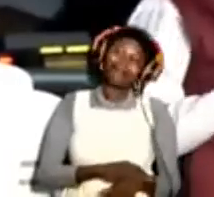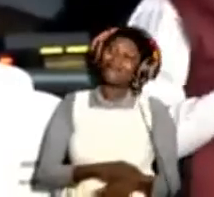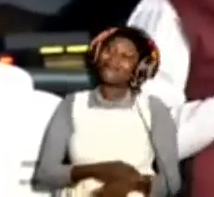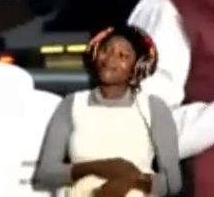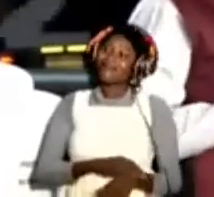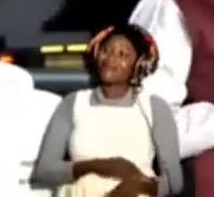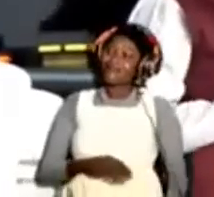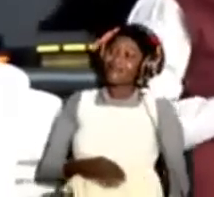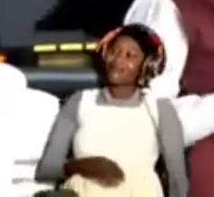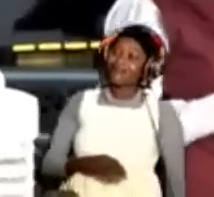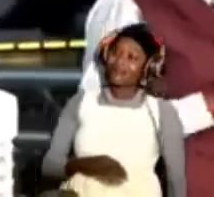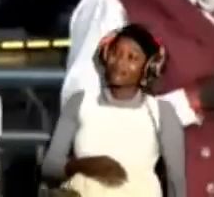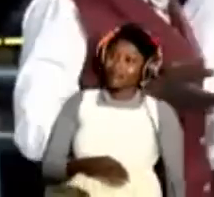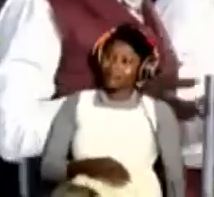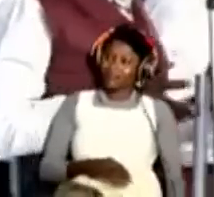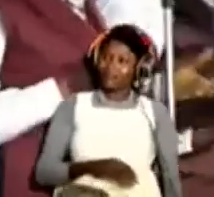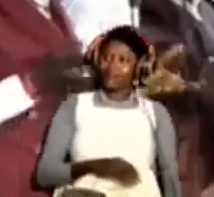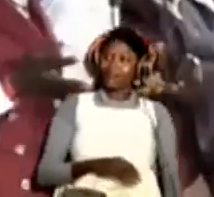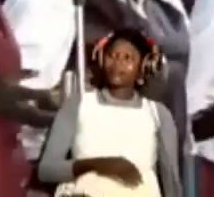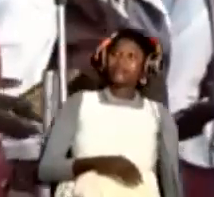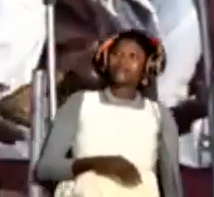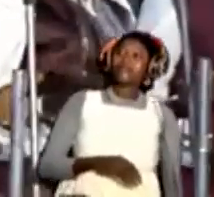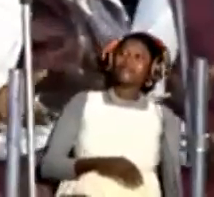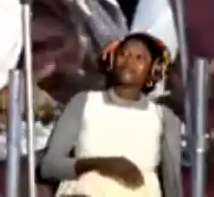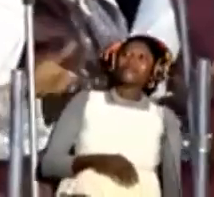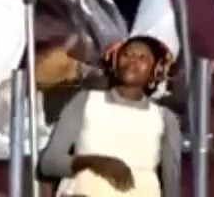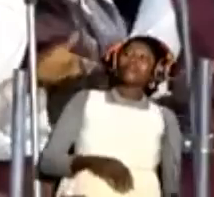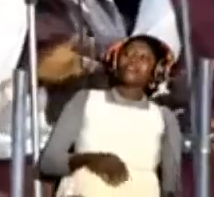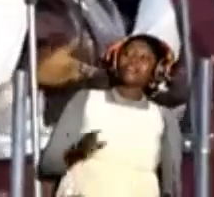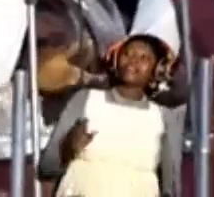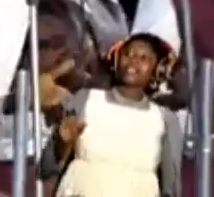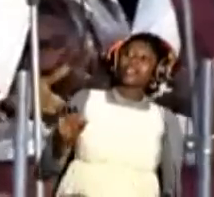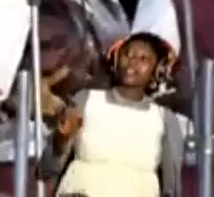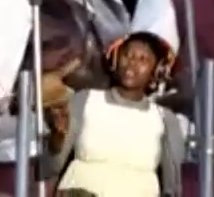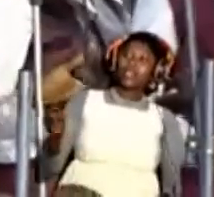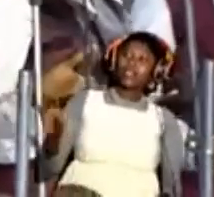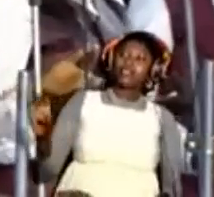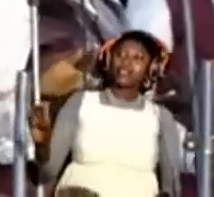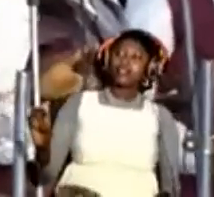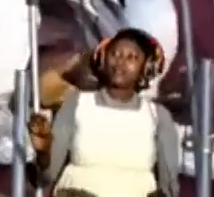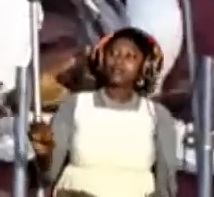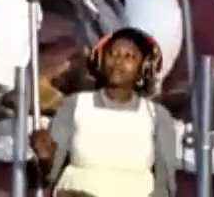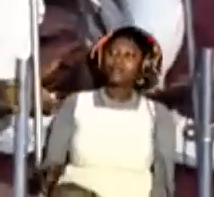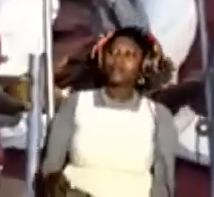you can't take a step unless you are ready. God bless you, sir.